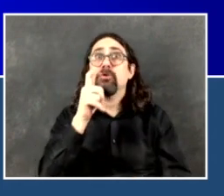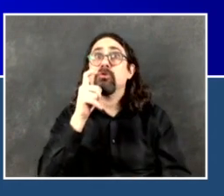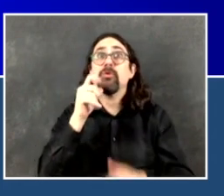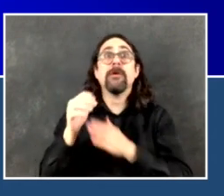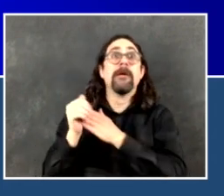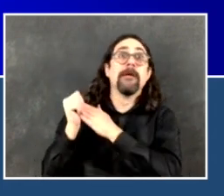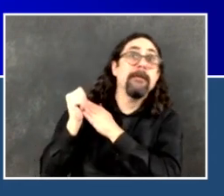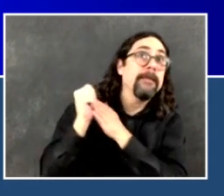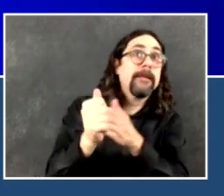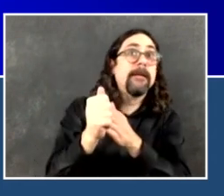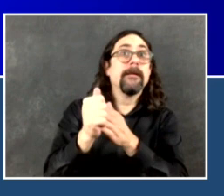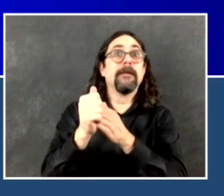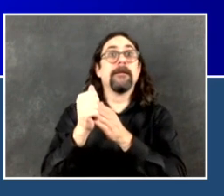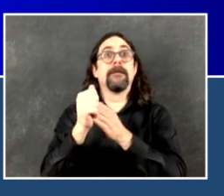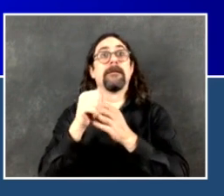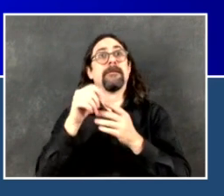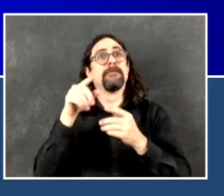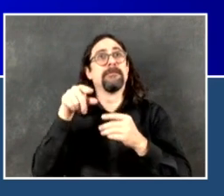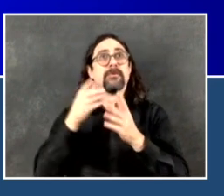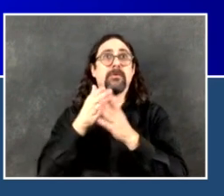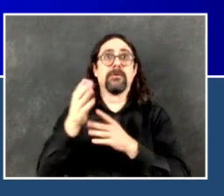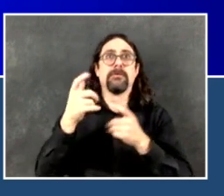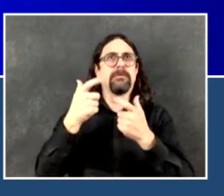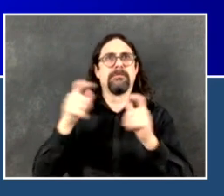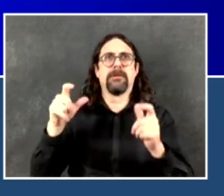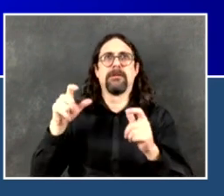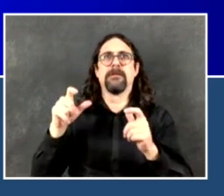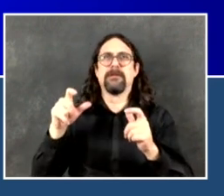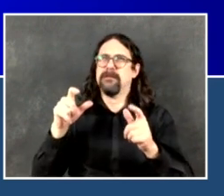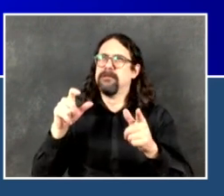that we can only think of with awe.